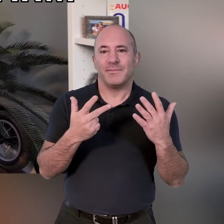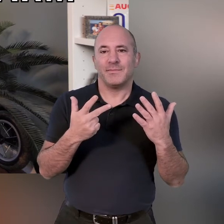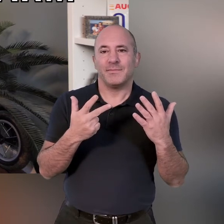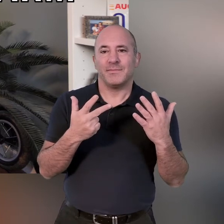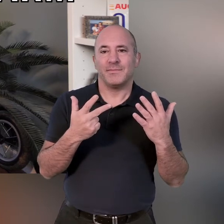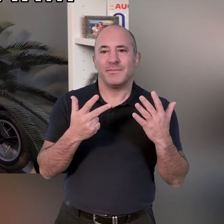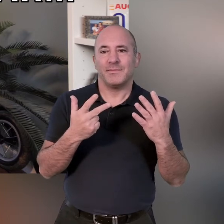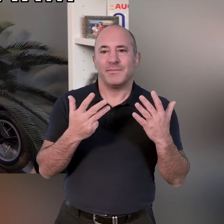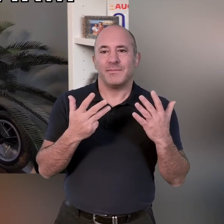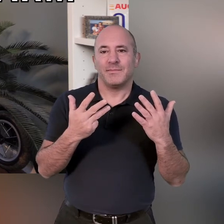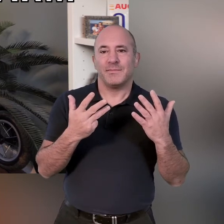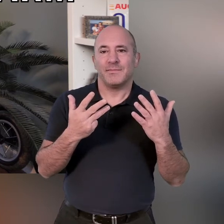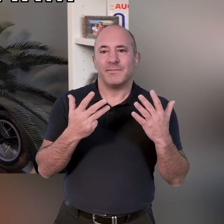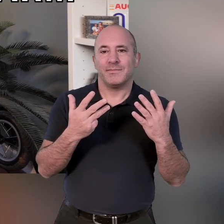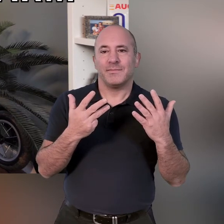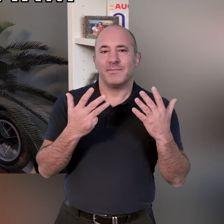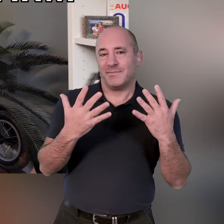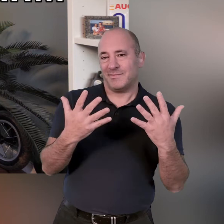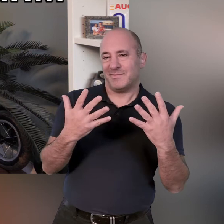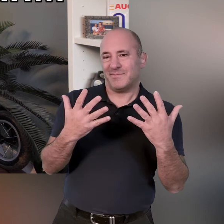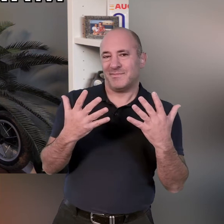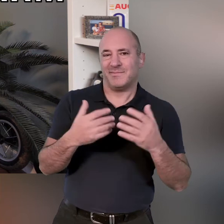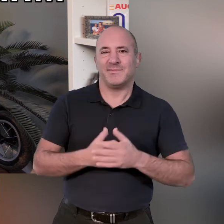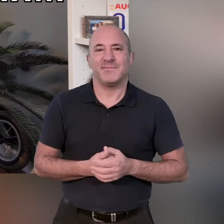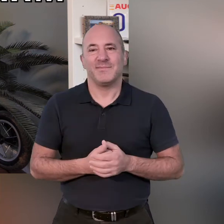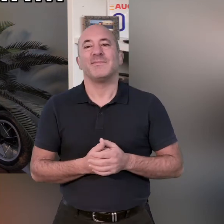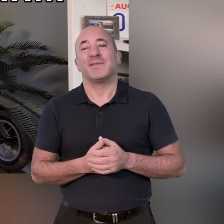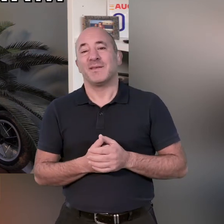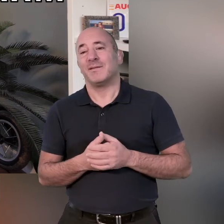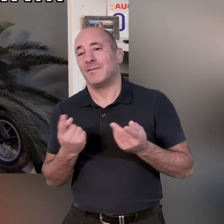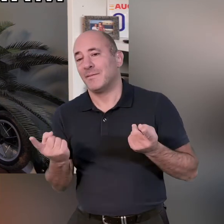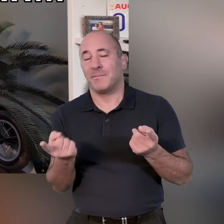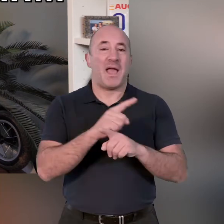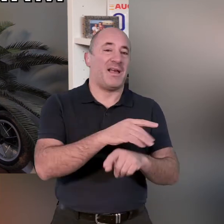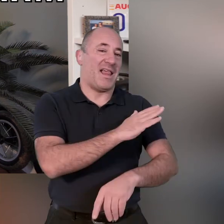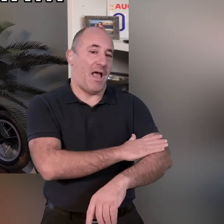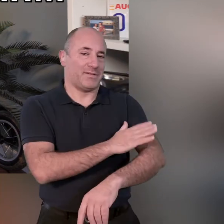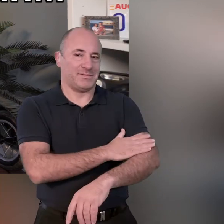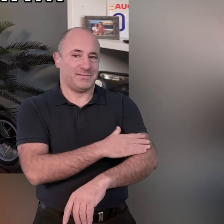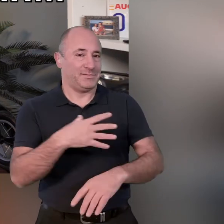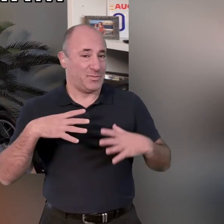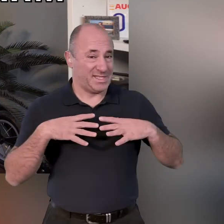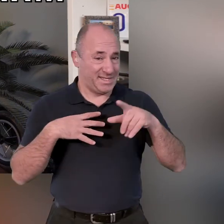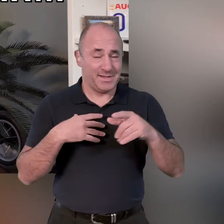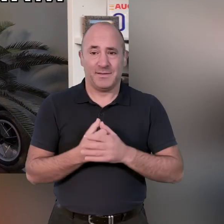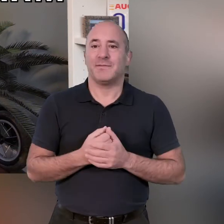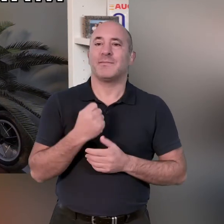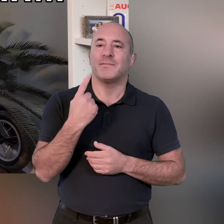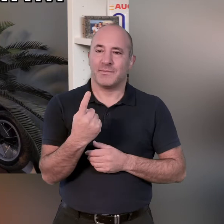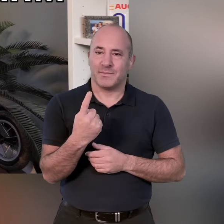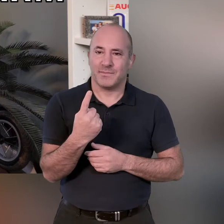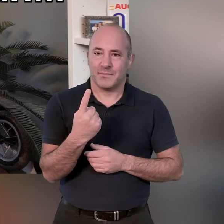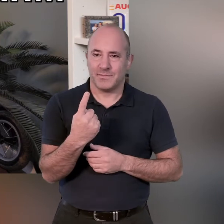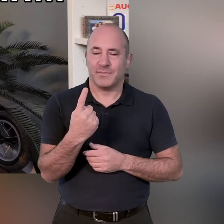8, 9, last one, 10. Changing arms, back to the second arm. Ready, off